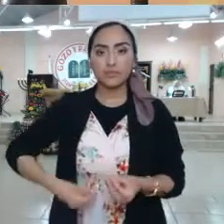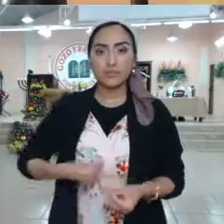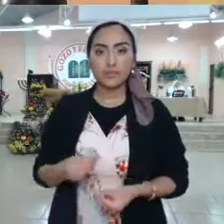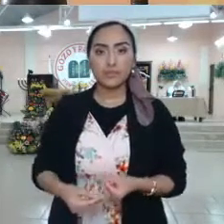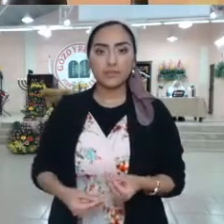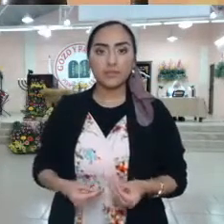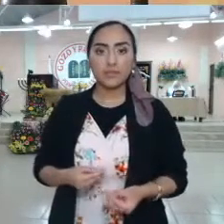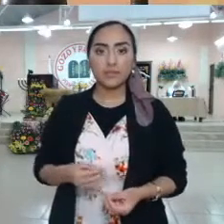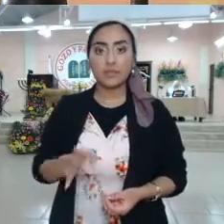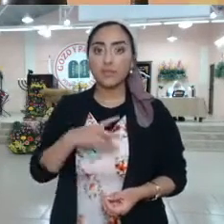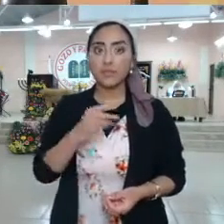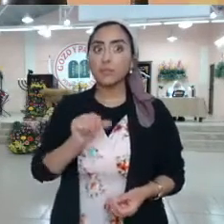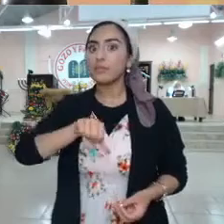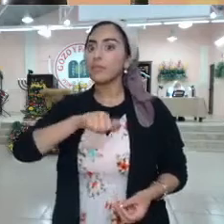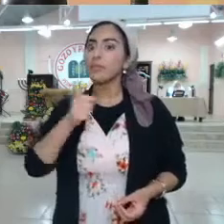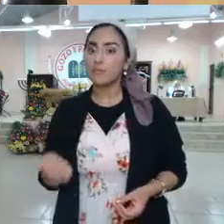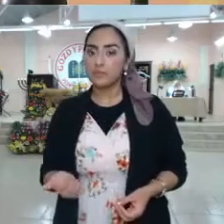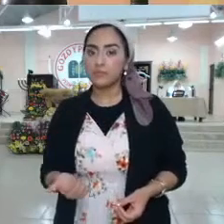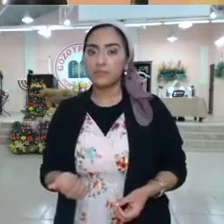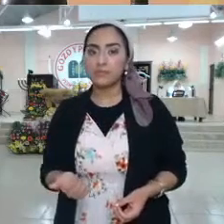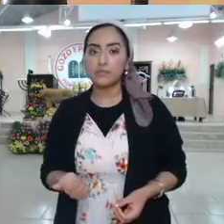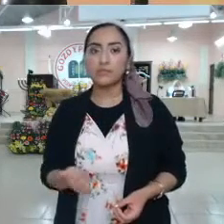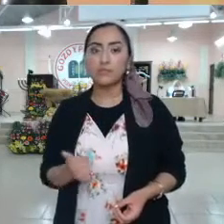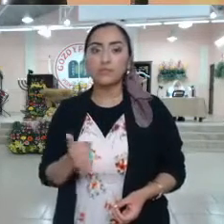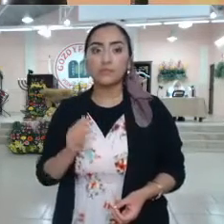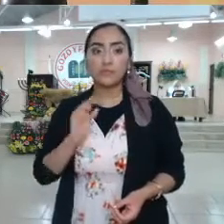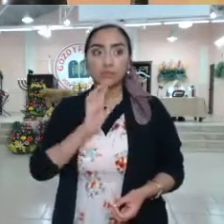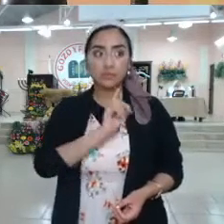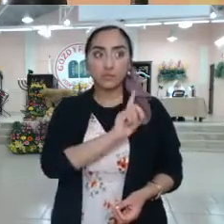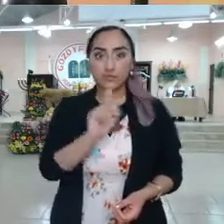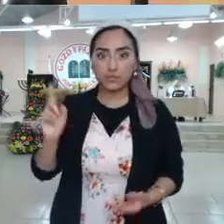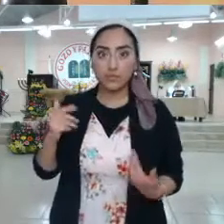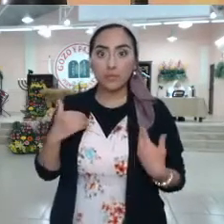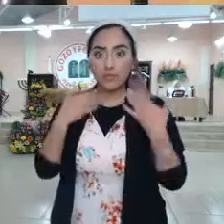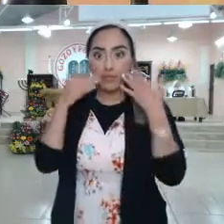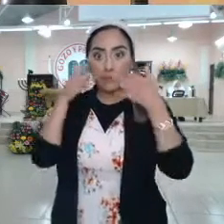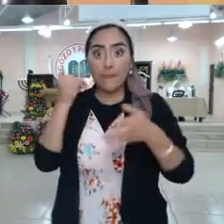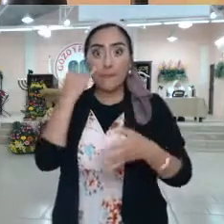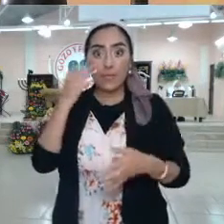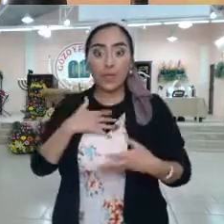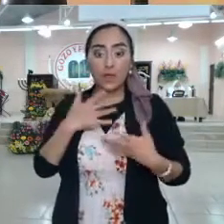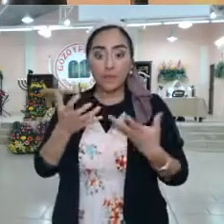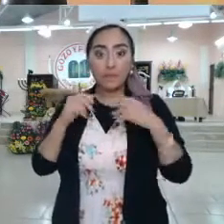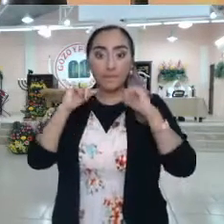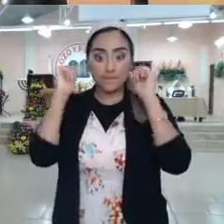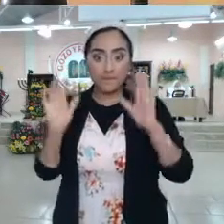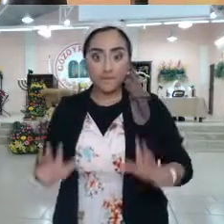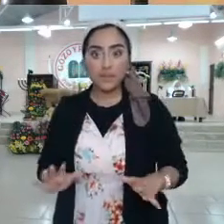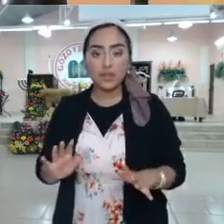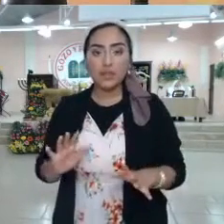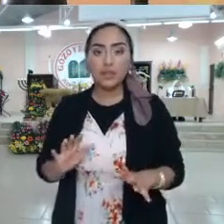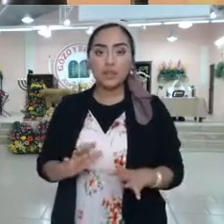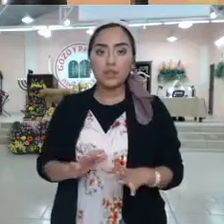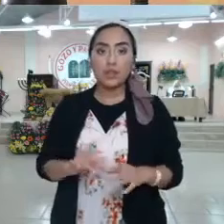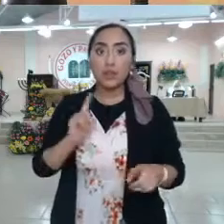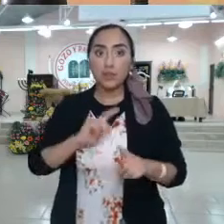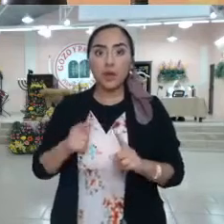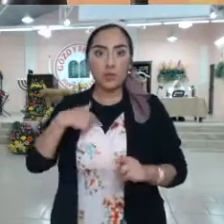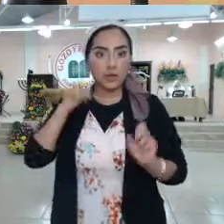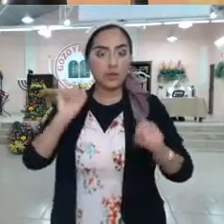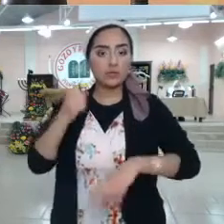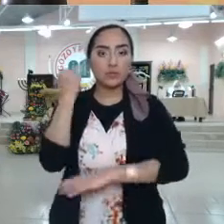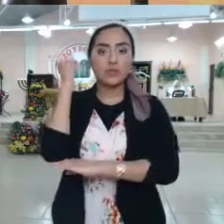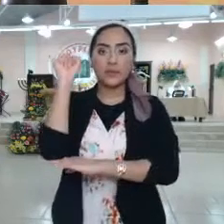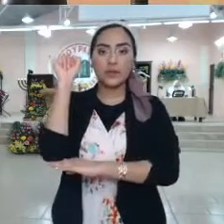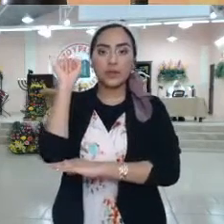it. And another thing, the dedication that each one of you has, because you can have blessing, but you can